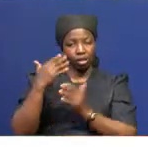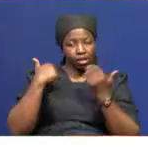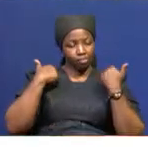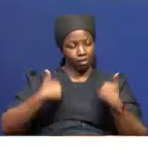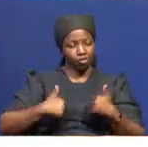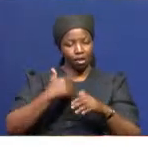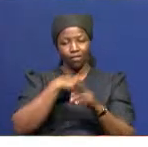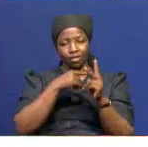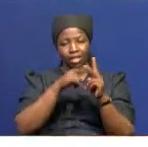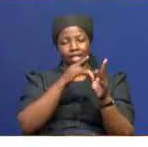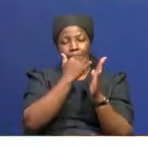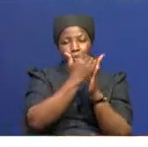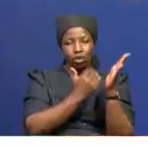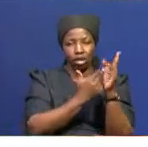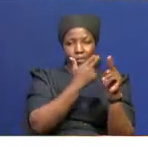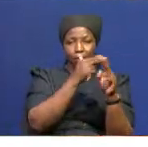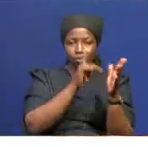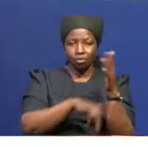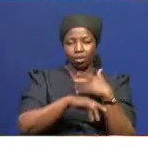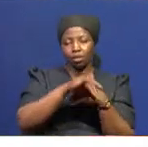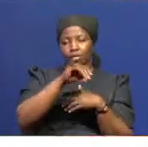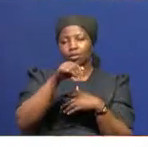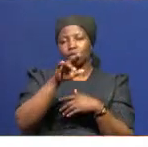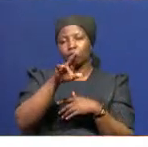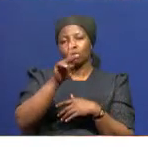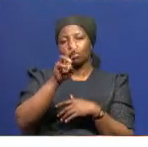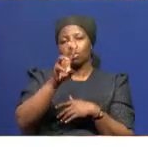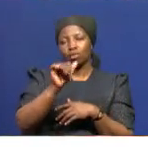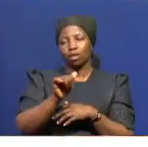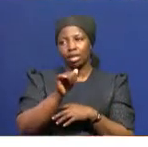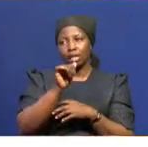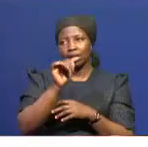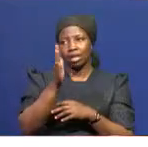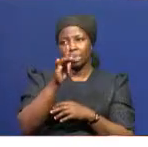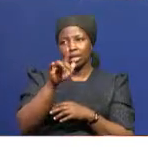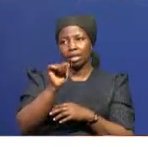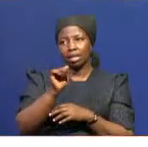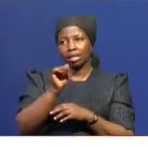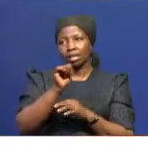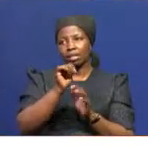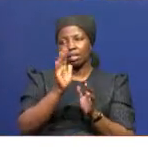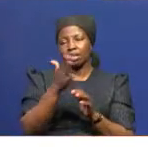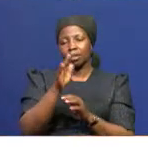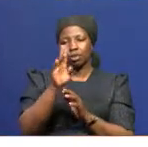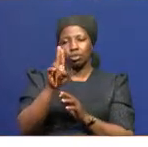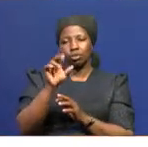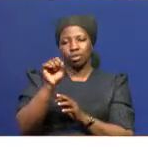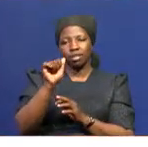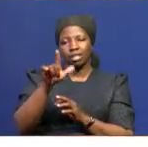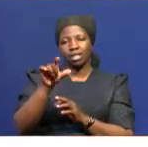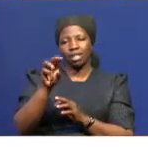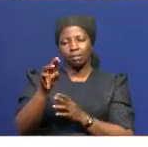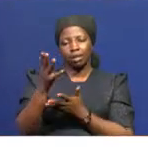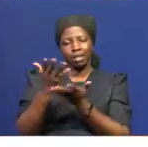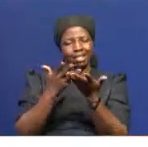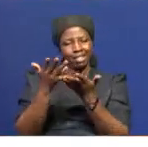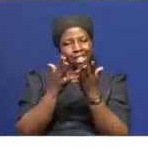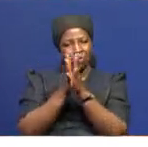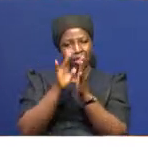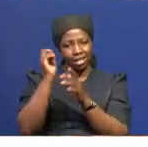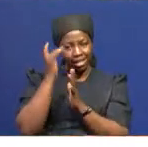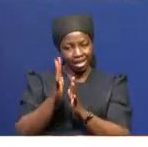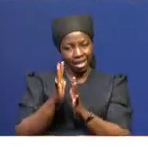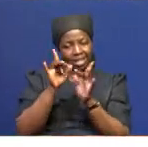have initiated a program dubbed Jukwaa la Usalama as a proactive mission to engage Kenyans and the security organs in